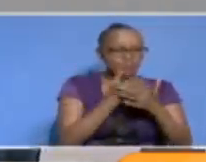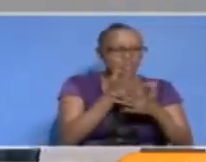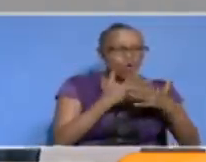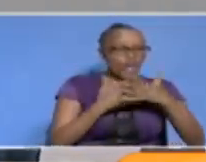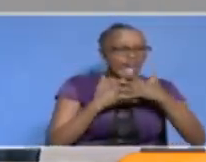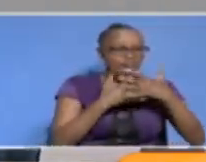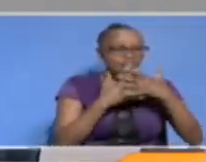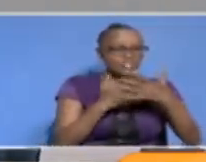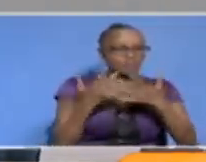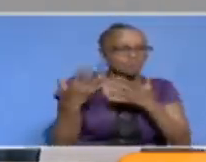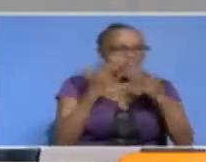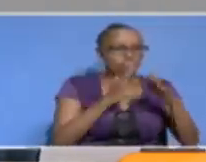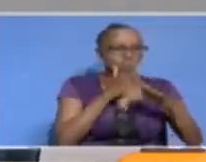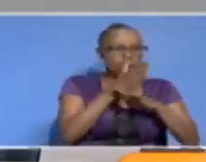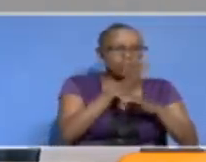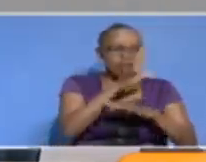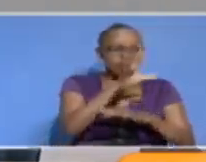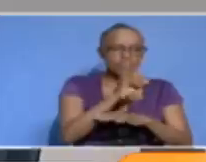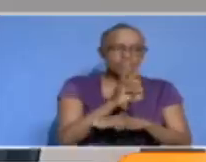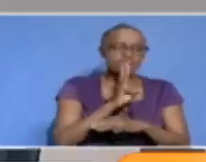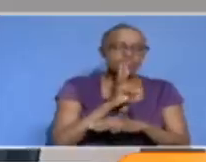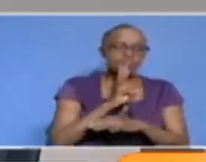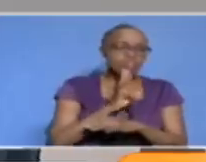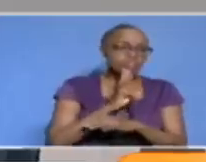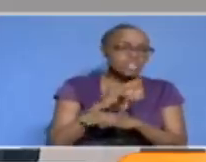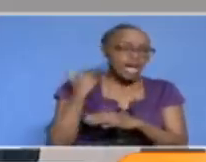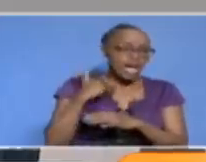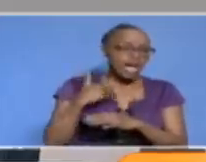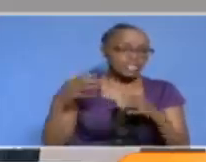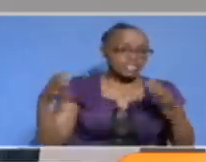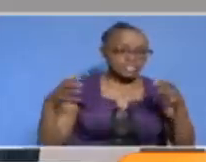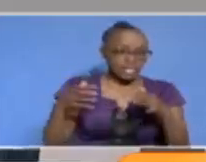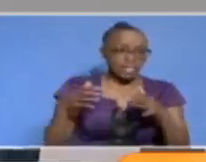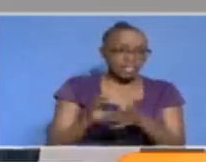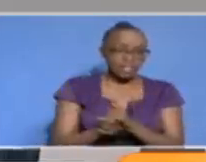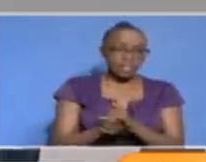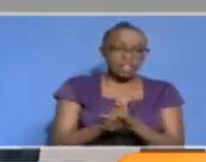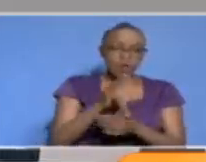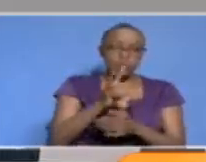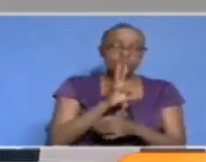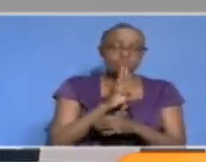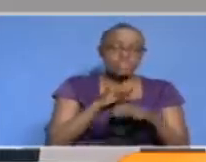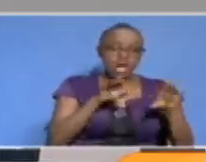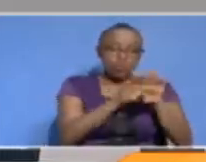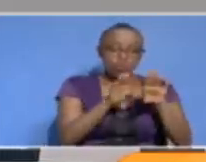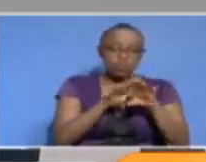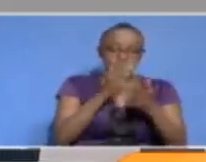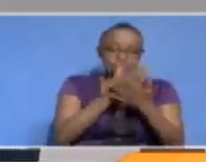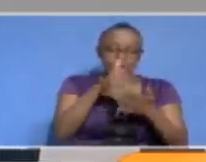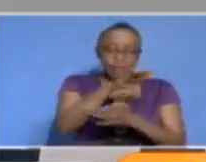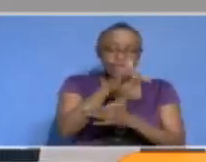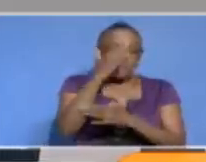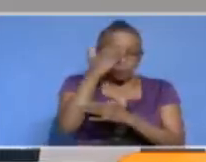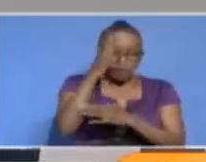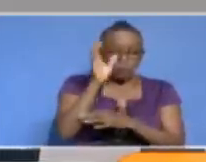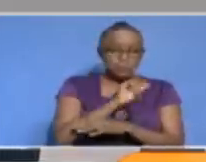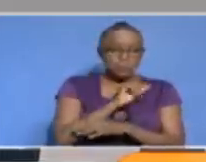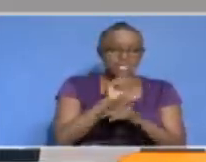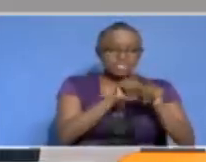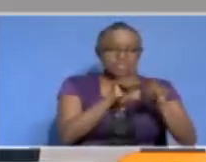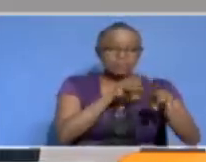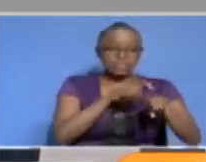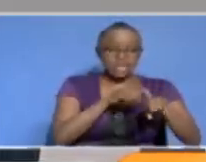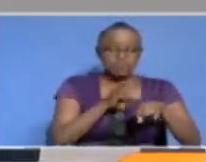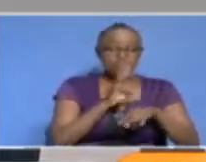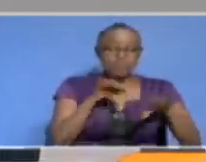and arraigned in court over 50 water cartels. 50. Water is being closed in some areas. We know that. At the same time,